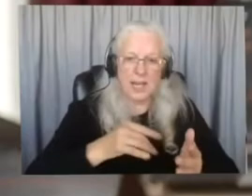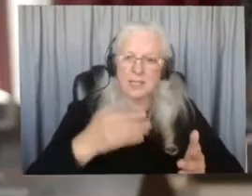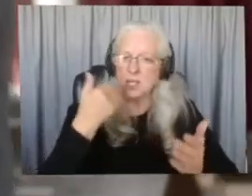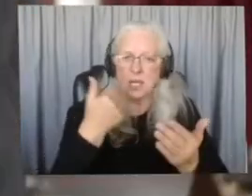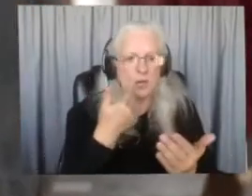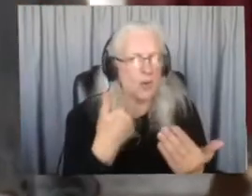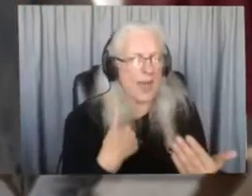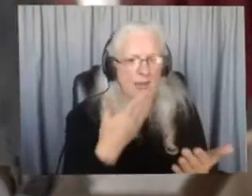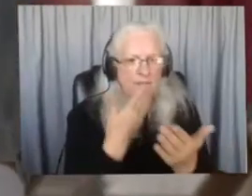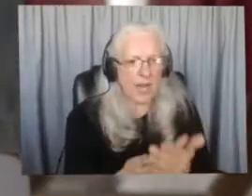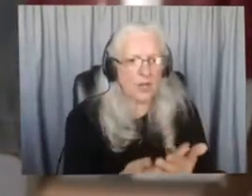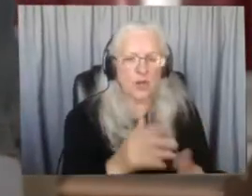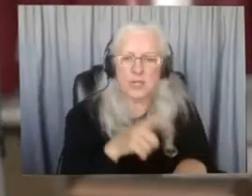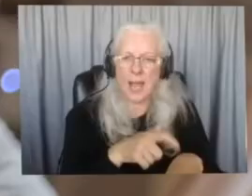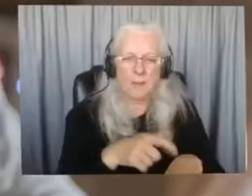drum.